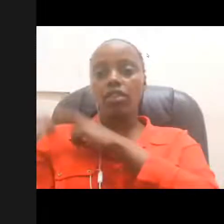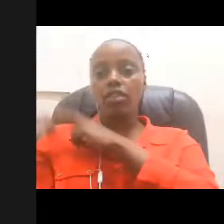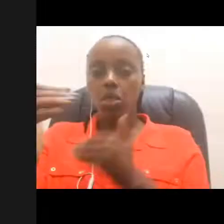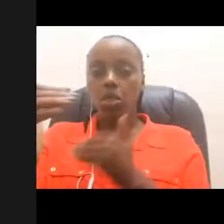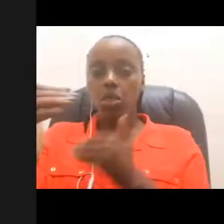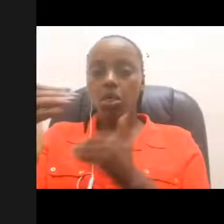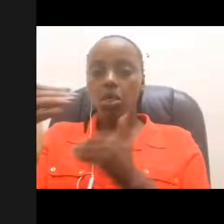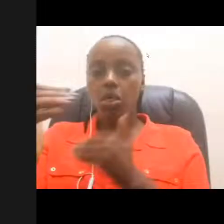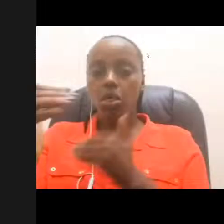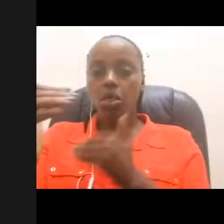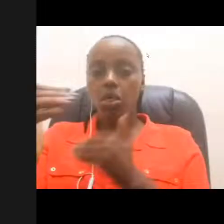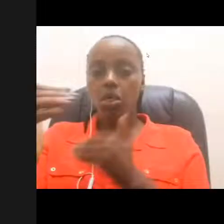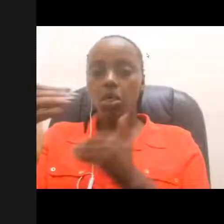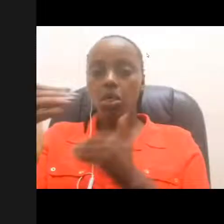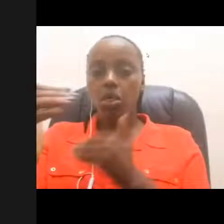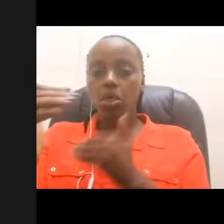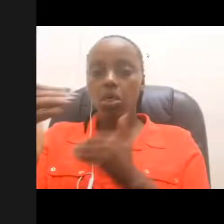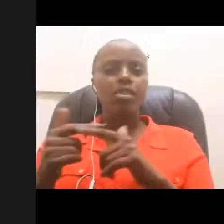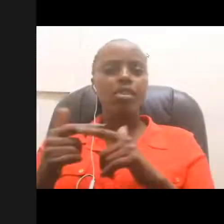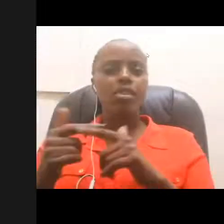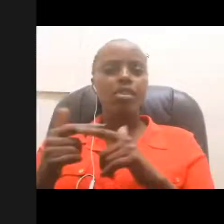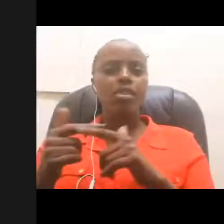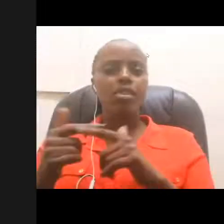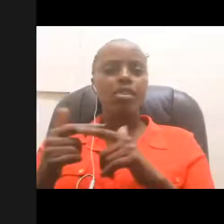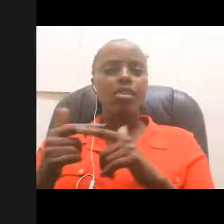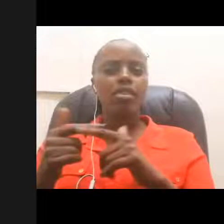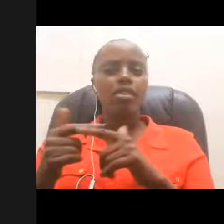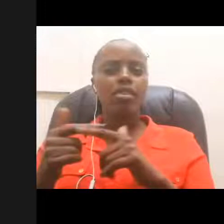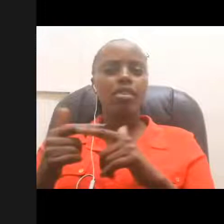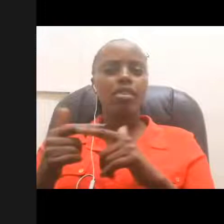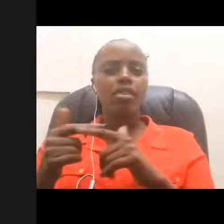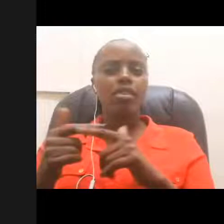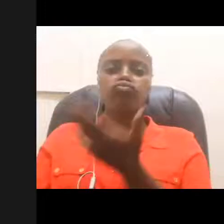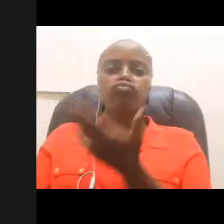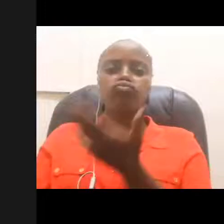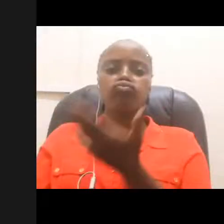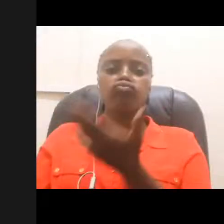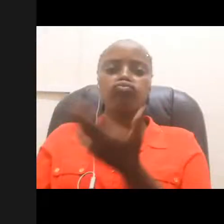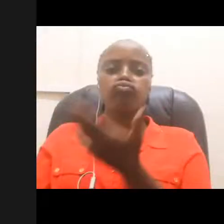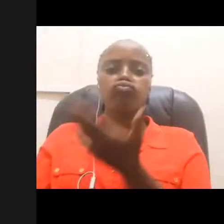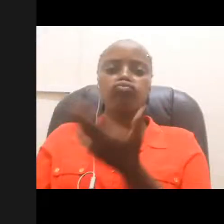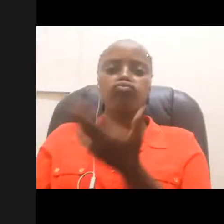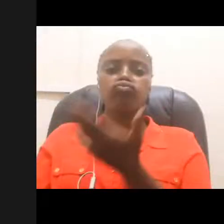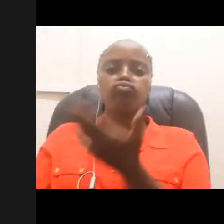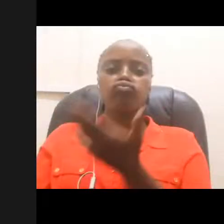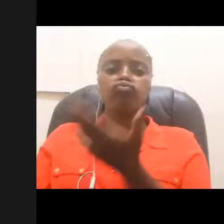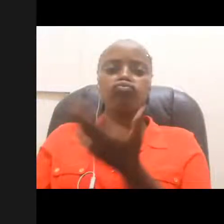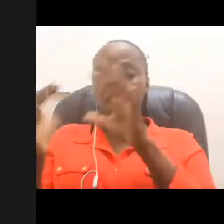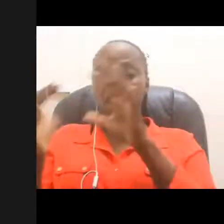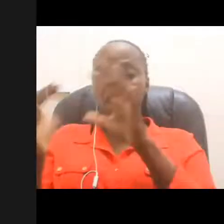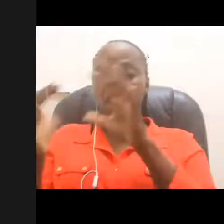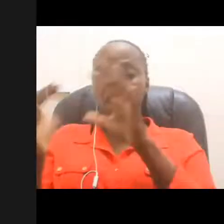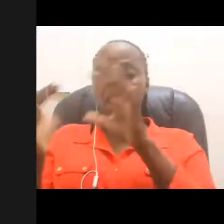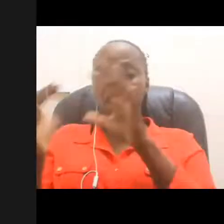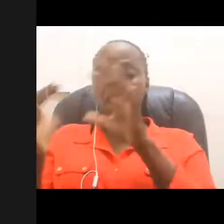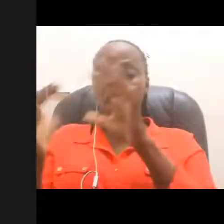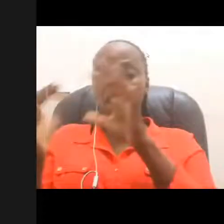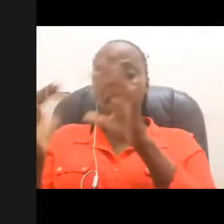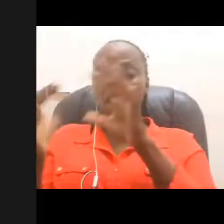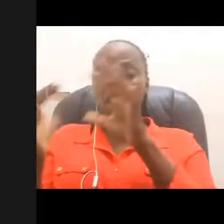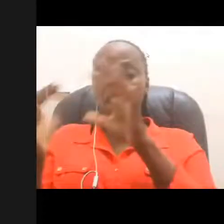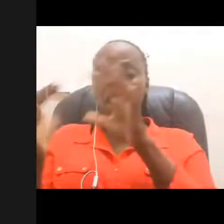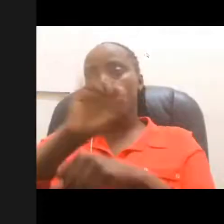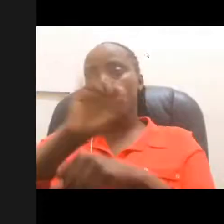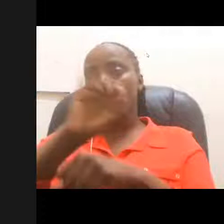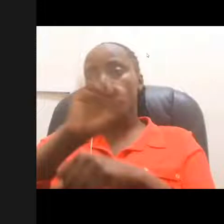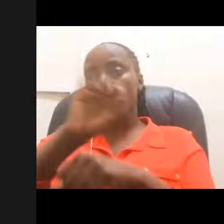pandemic. What voices do children bring to the table in regard to mitigation of the effects of this pandemic? So I'm